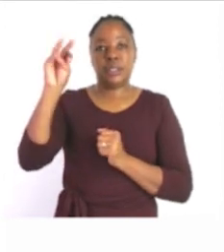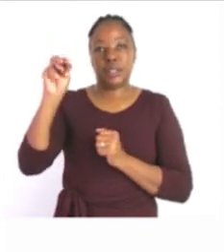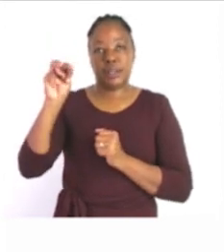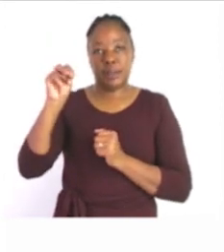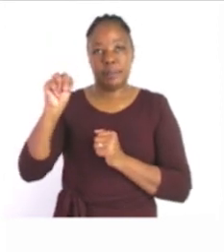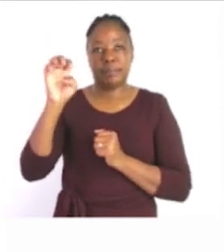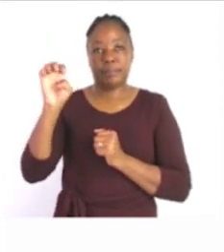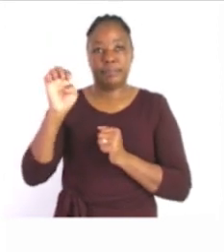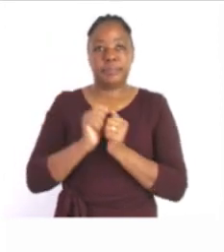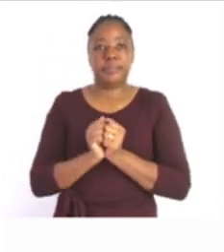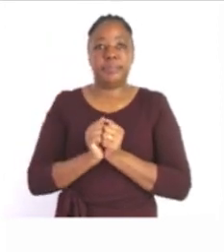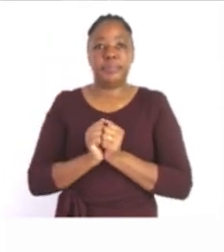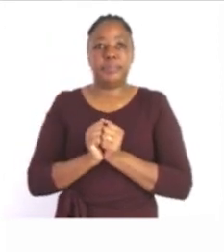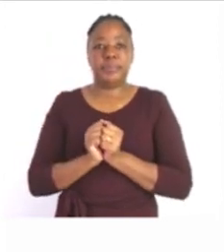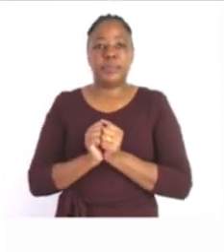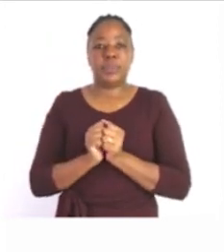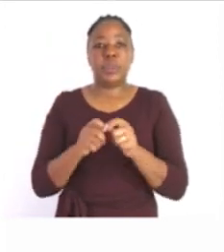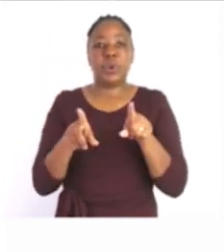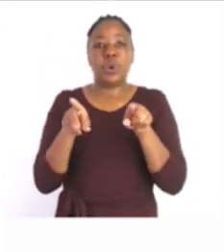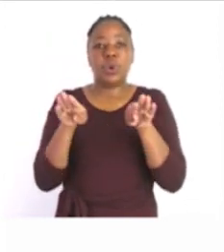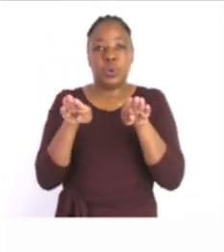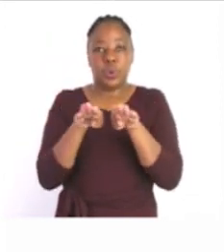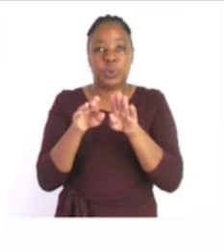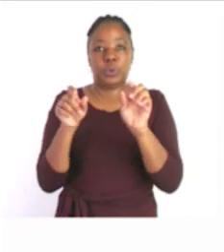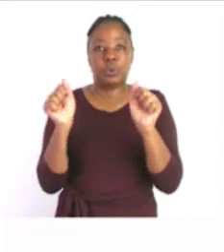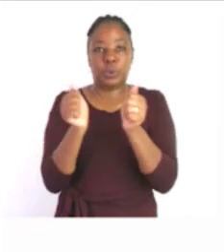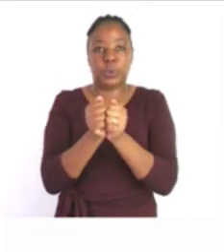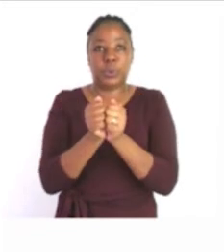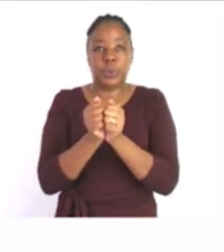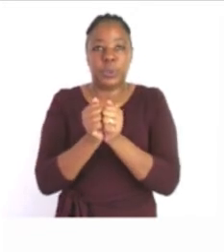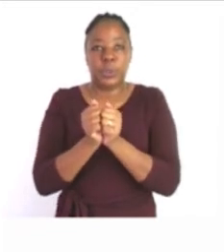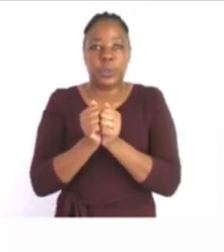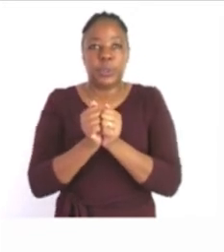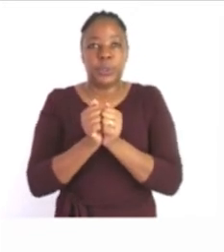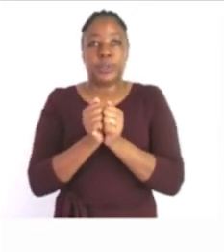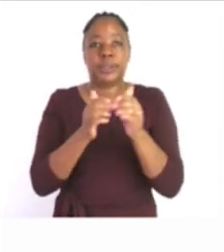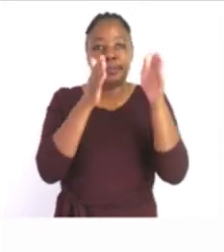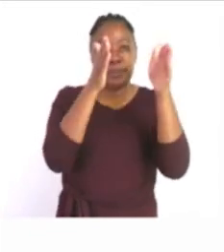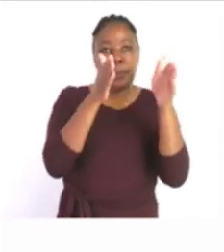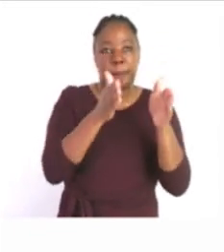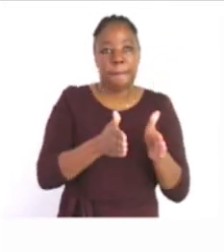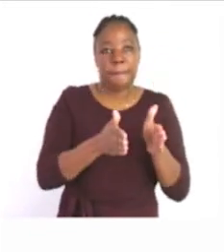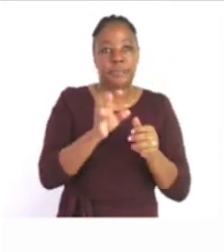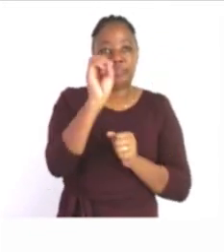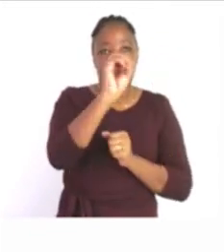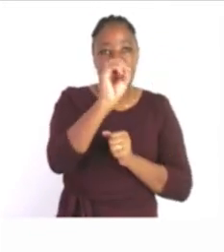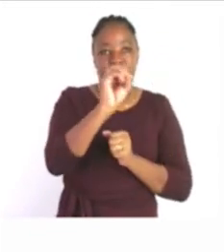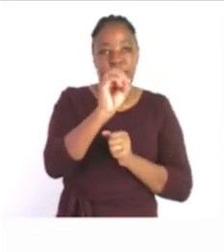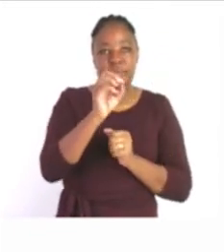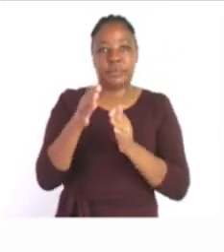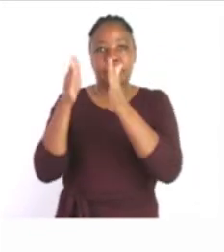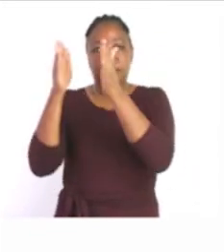do this whole exercise together. As you can see, there are two types of tables. One that has blank